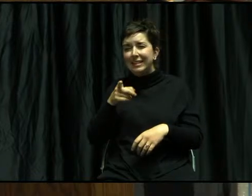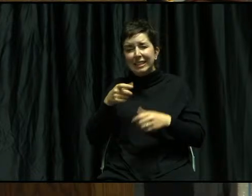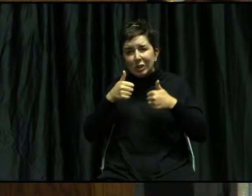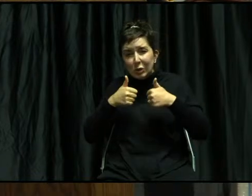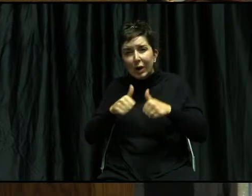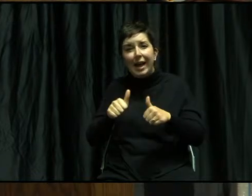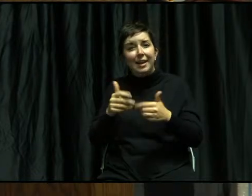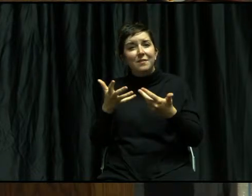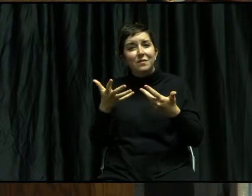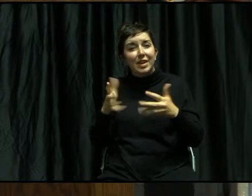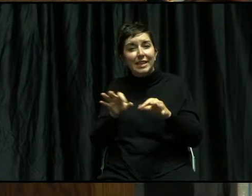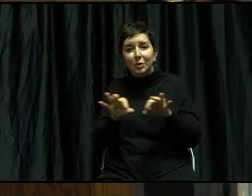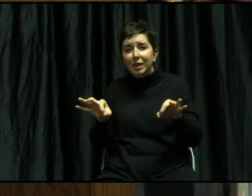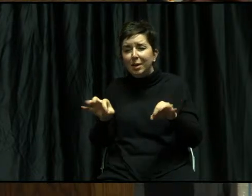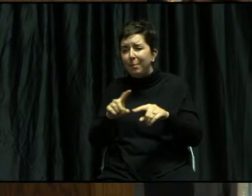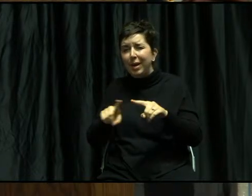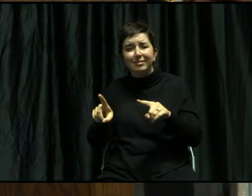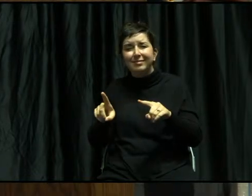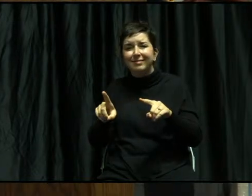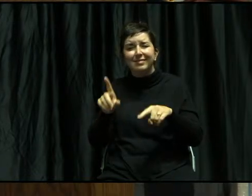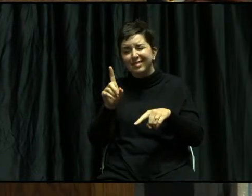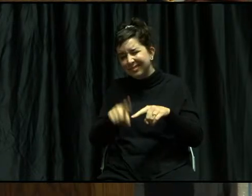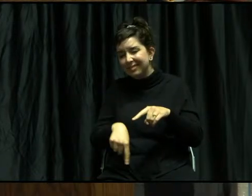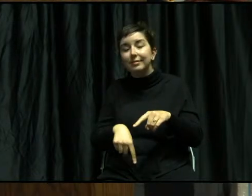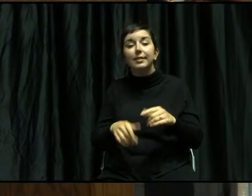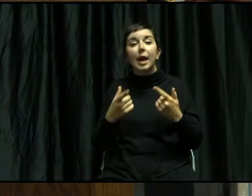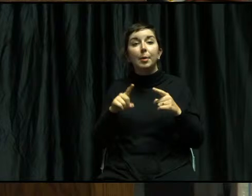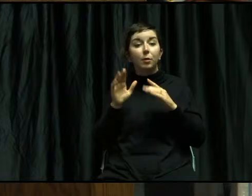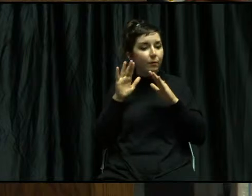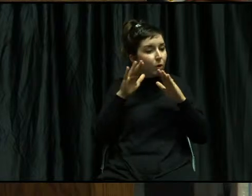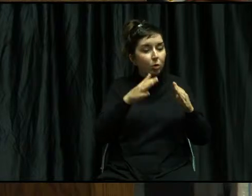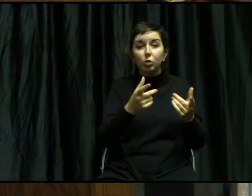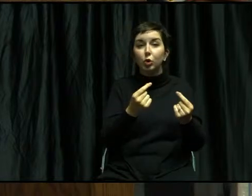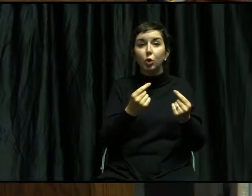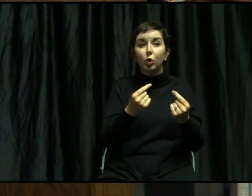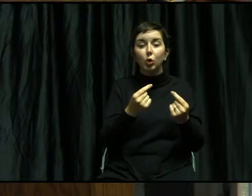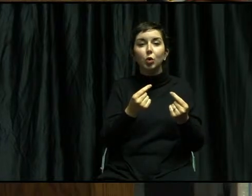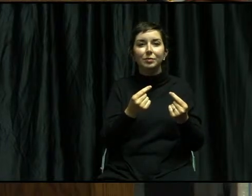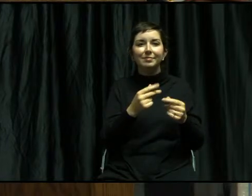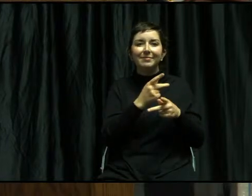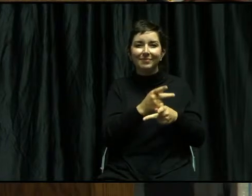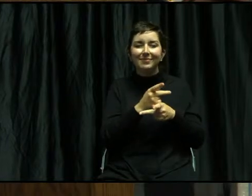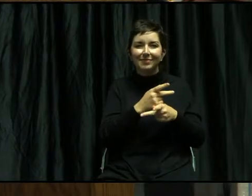degree. So she turned her focus to raising me and my sister.